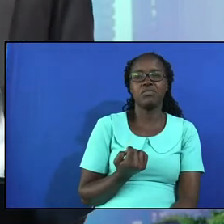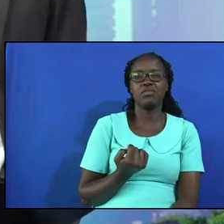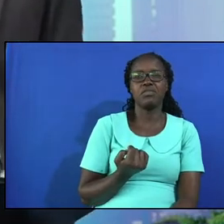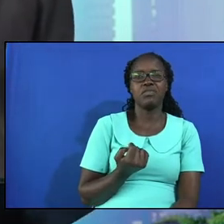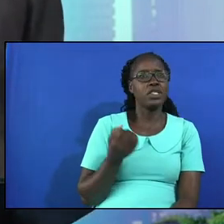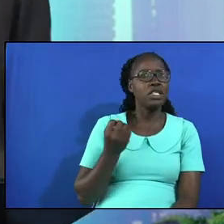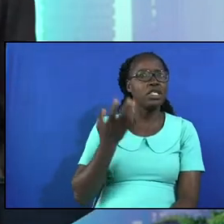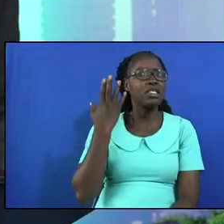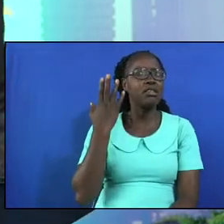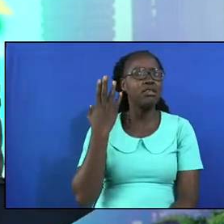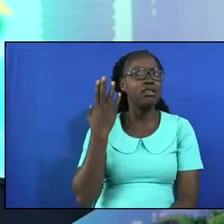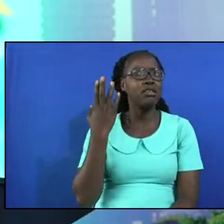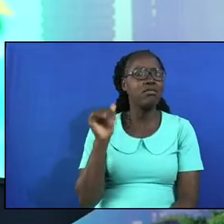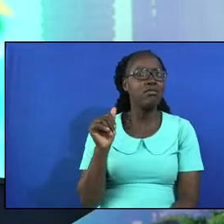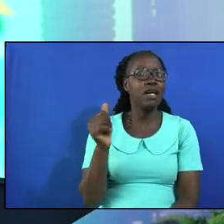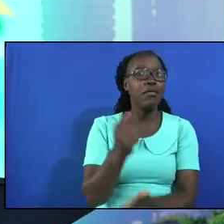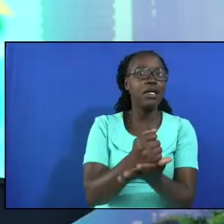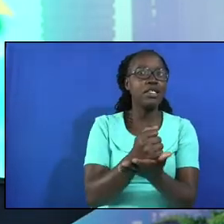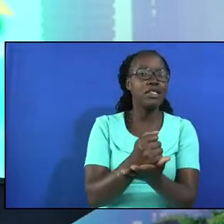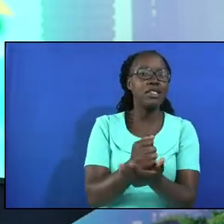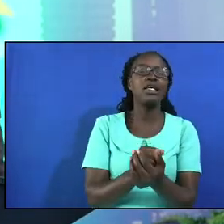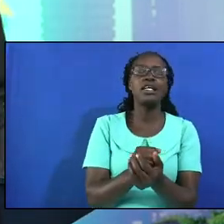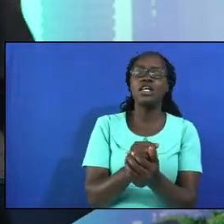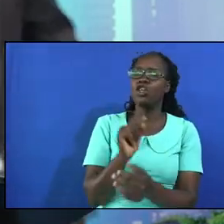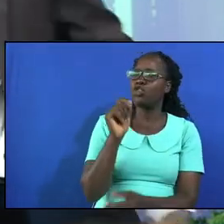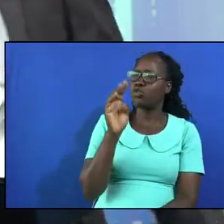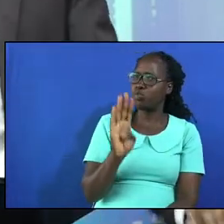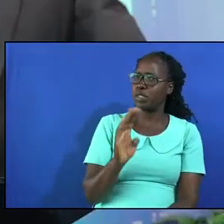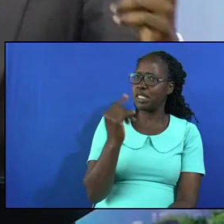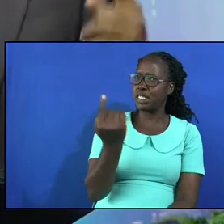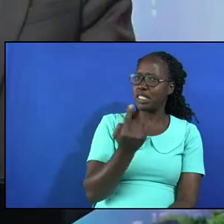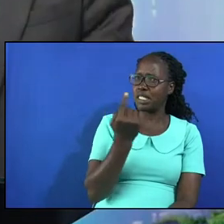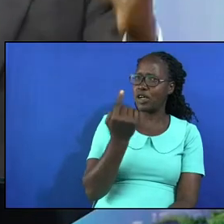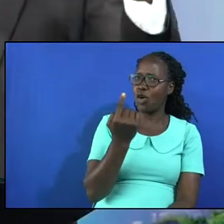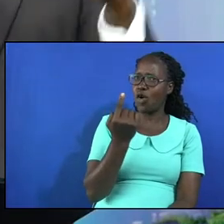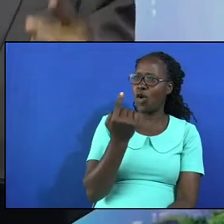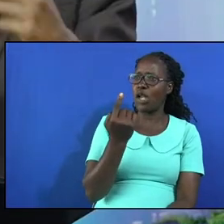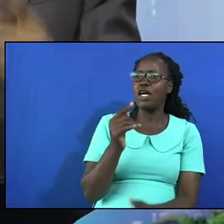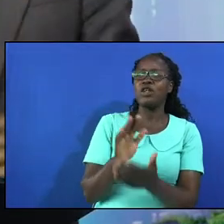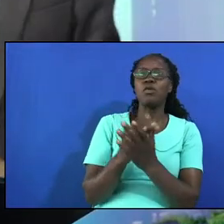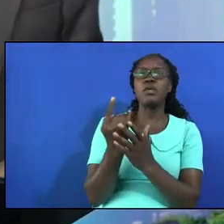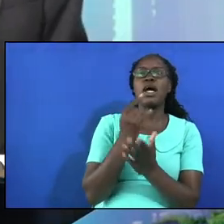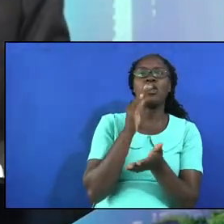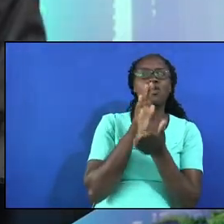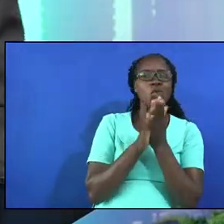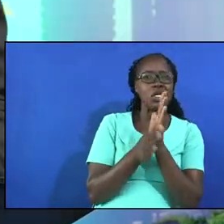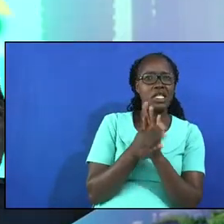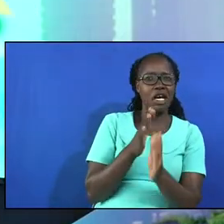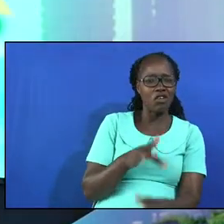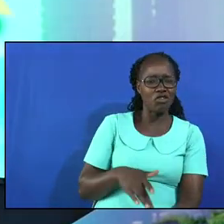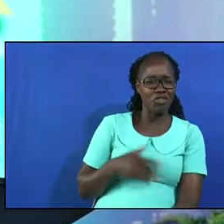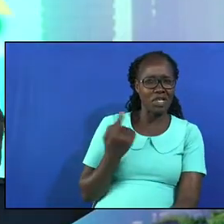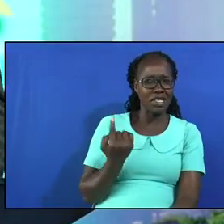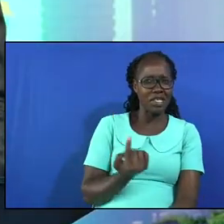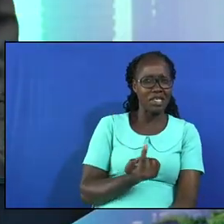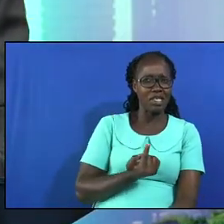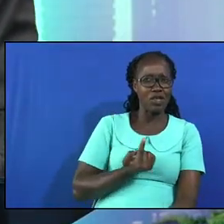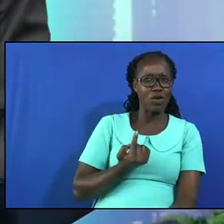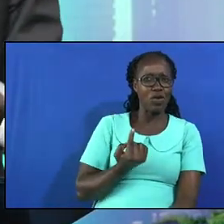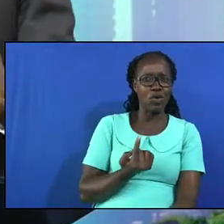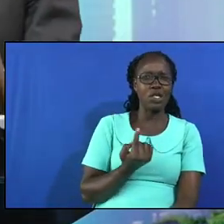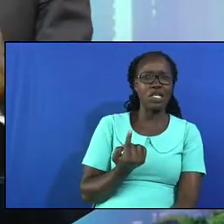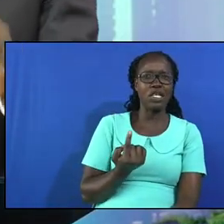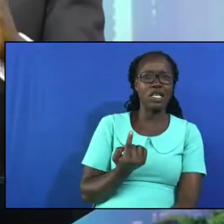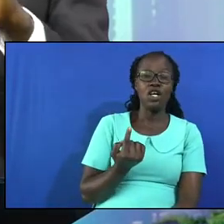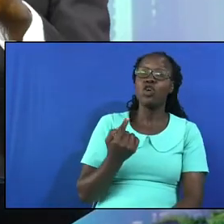If you have understood, say amen. Amen. To be single is to be alone without feeling lonely. To be single